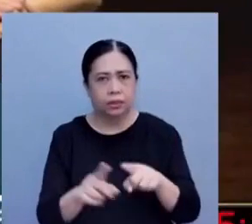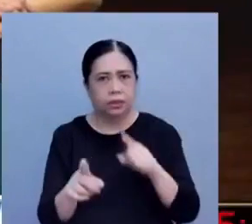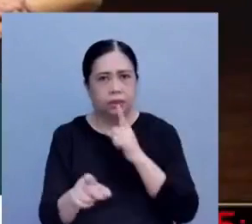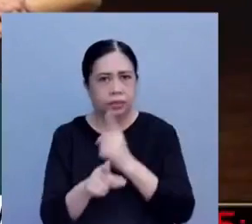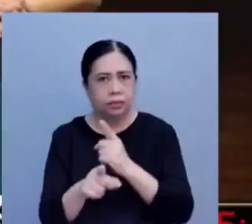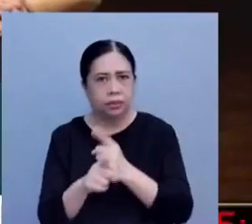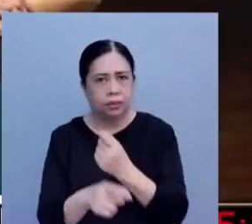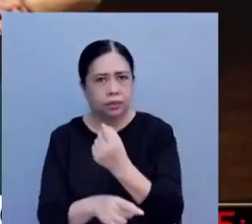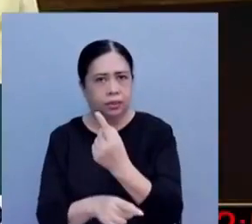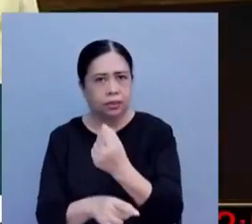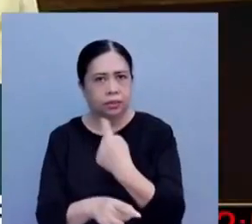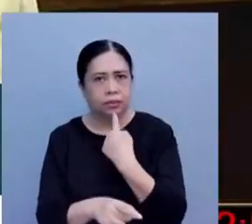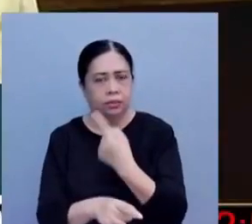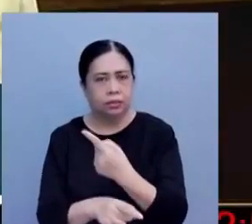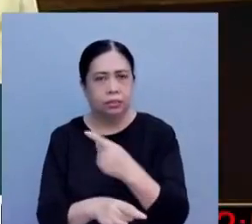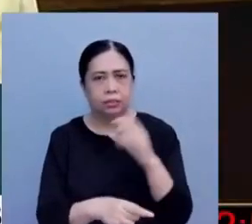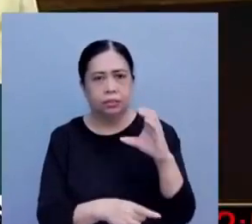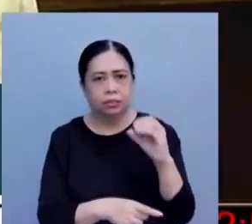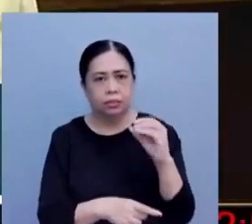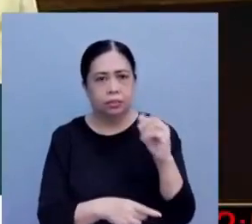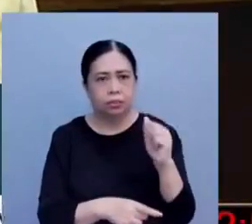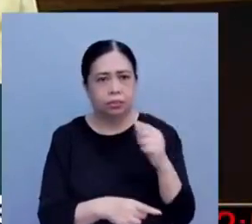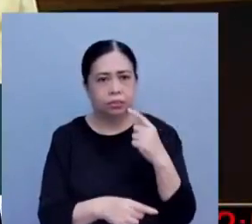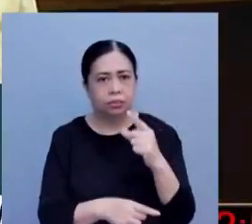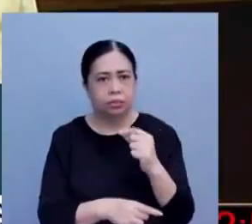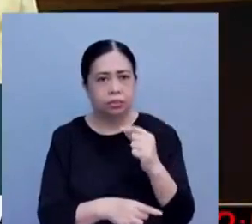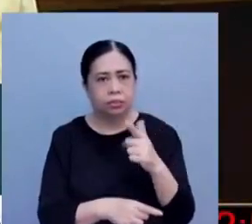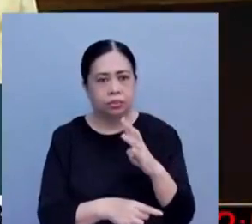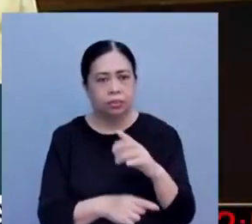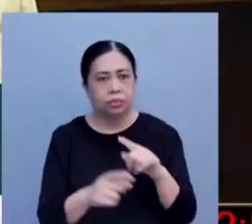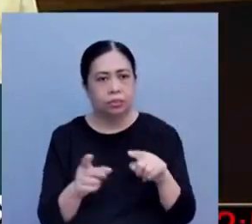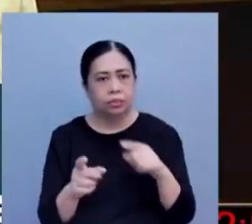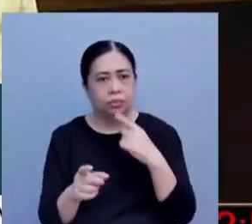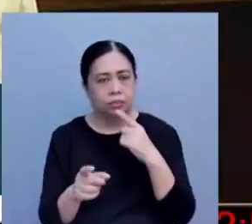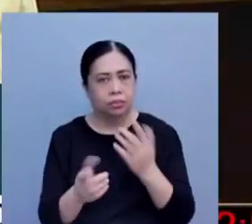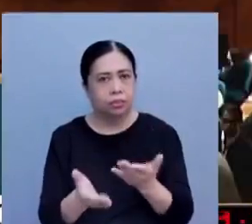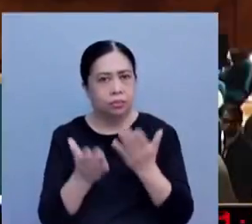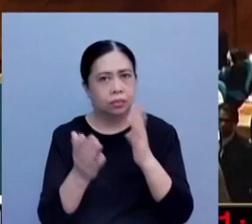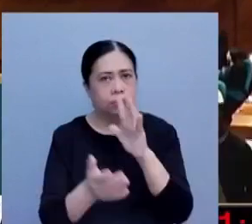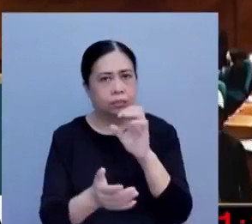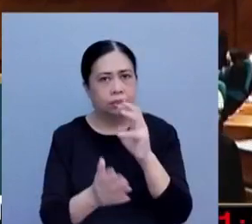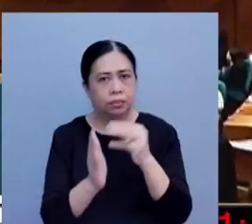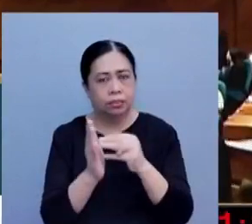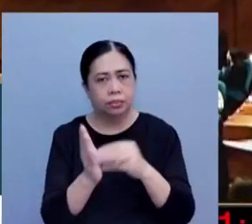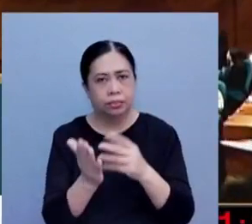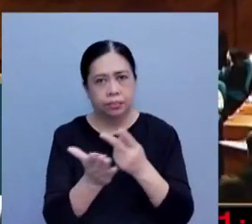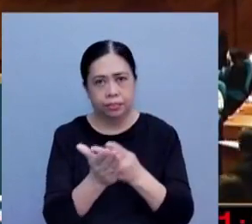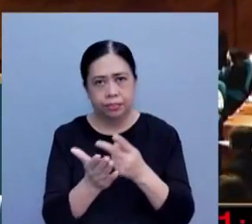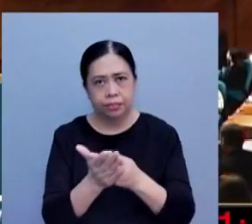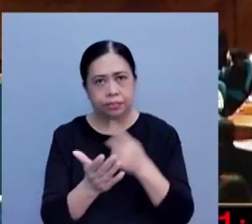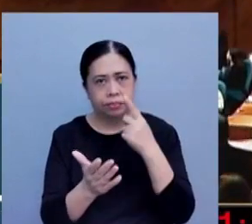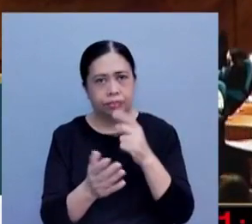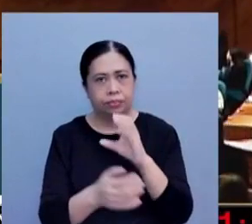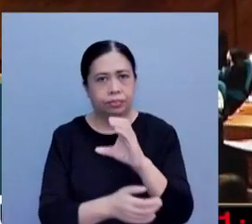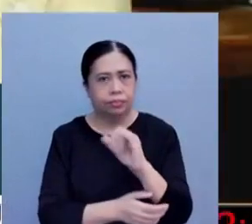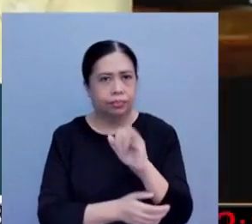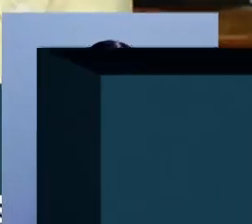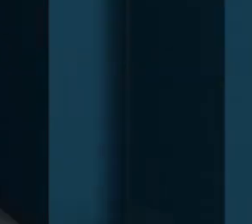of the Audit Commission. For 2024, the OVP is seeking 500 million pesos in confidential funds.